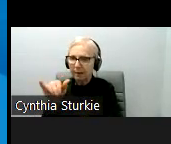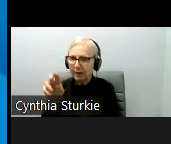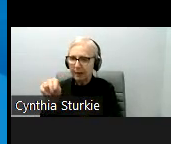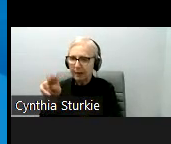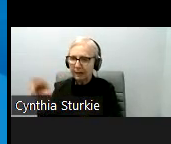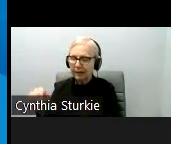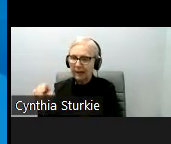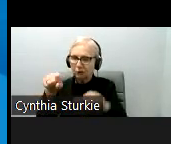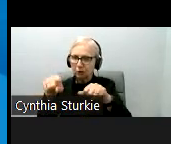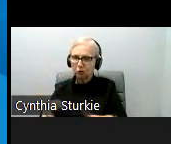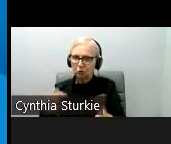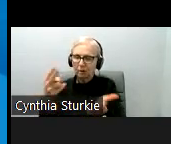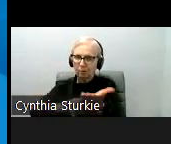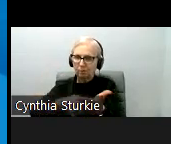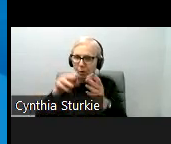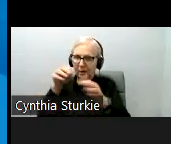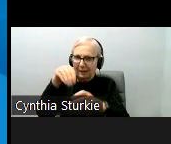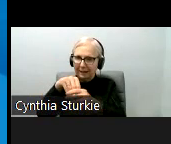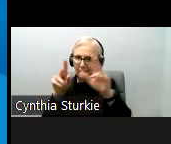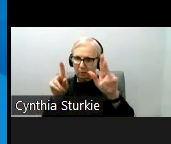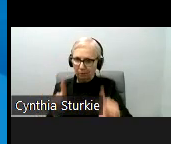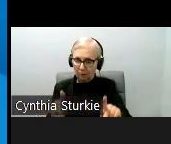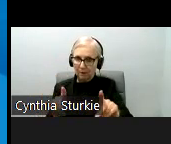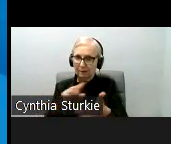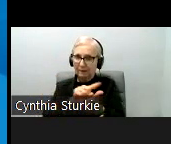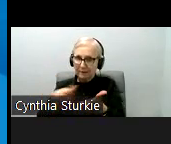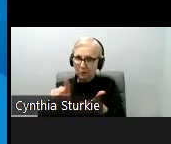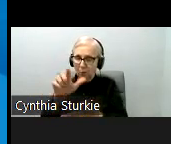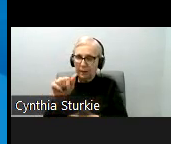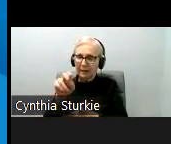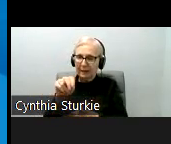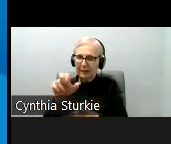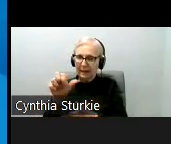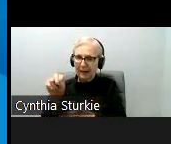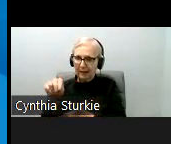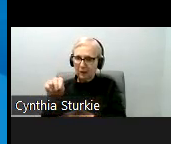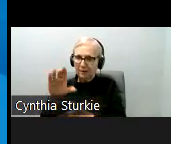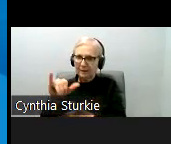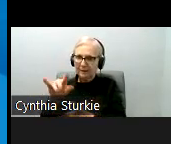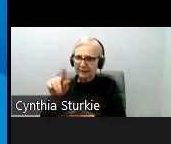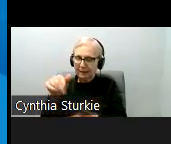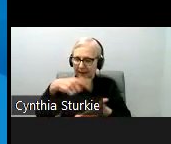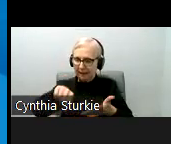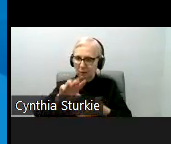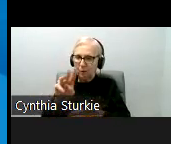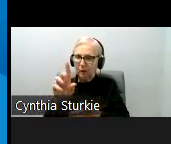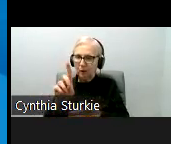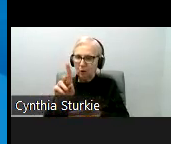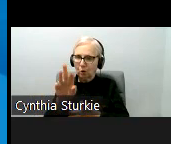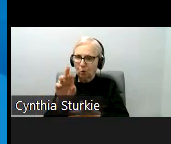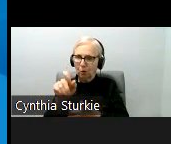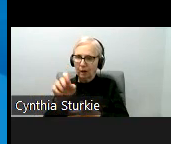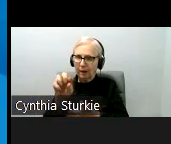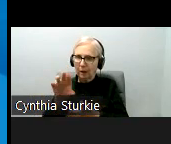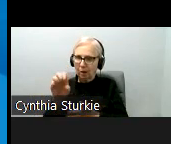for upcoming in-person sessions. So this week, Canyon City. Next week, Durango. The following week, I believe,